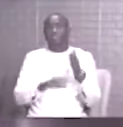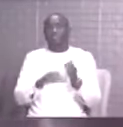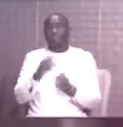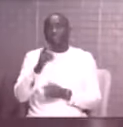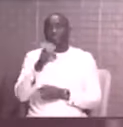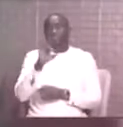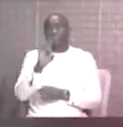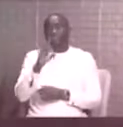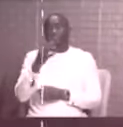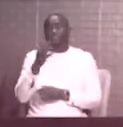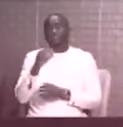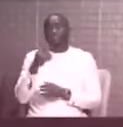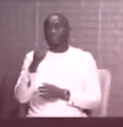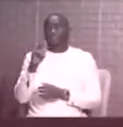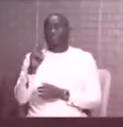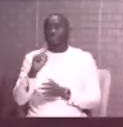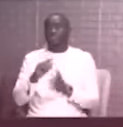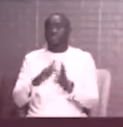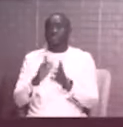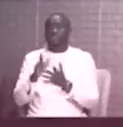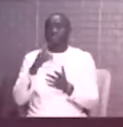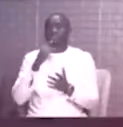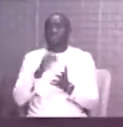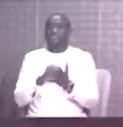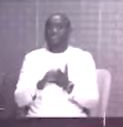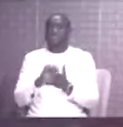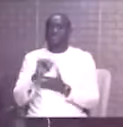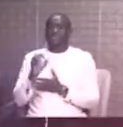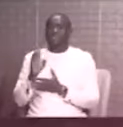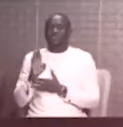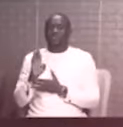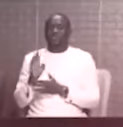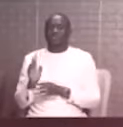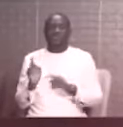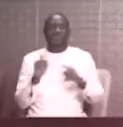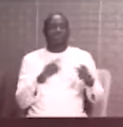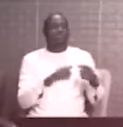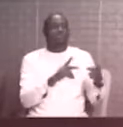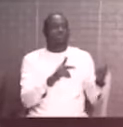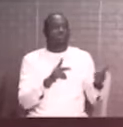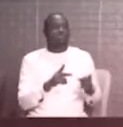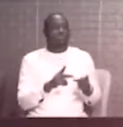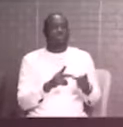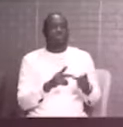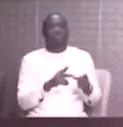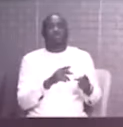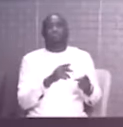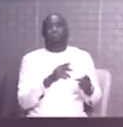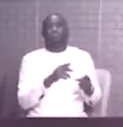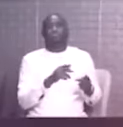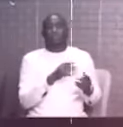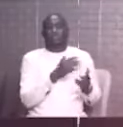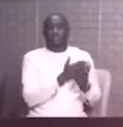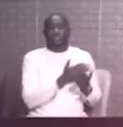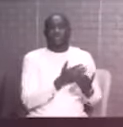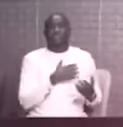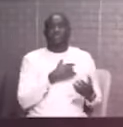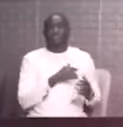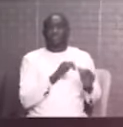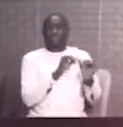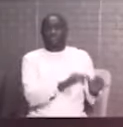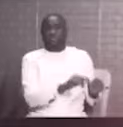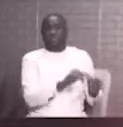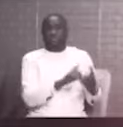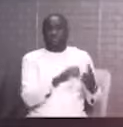of Genesis, the Bible says Jacob came to a place called Luz, and he lay there to sleep. And then